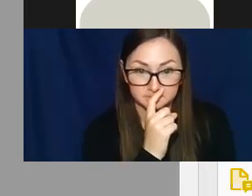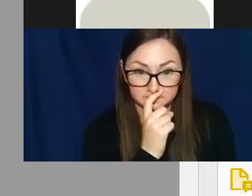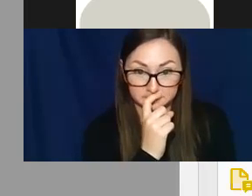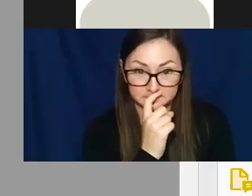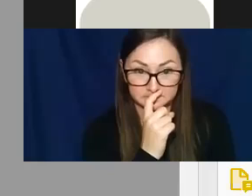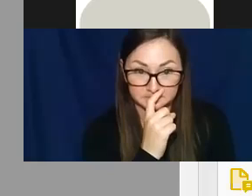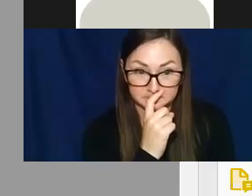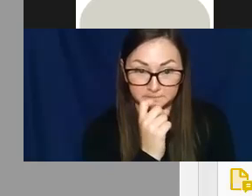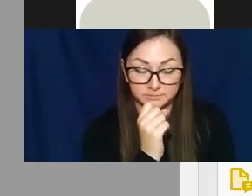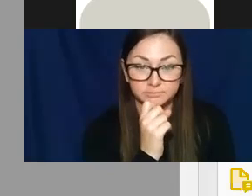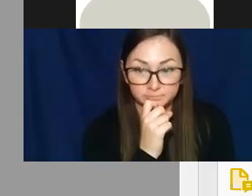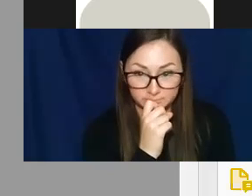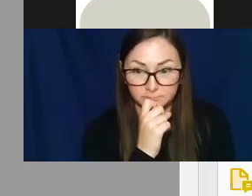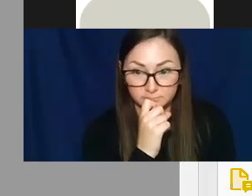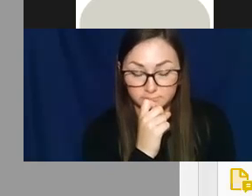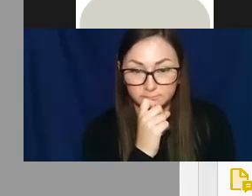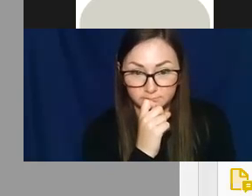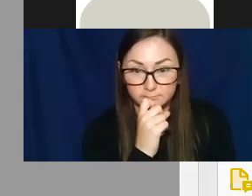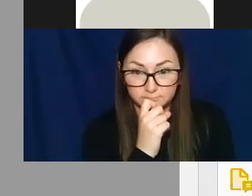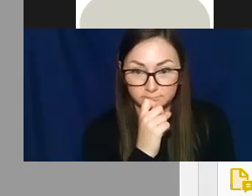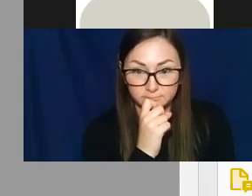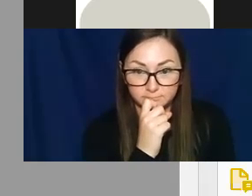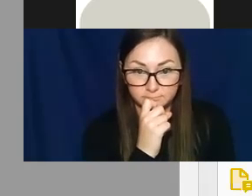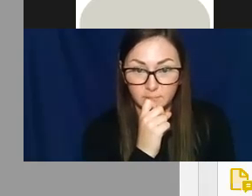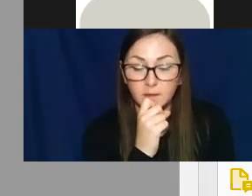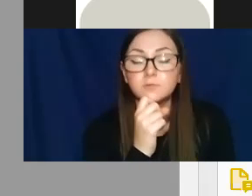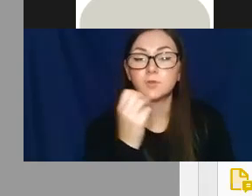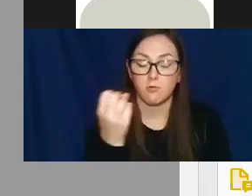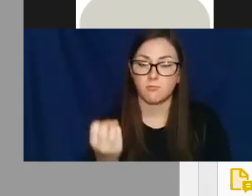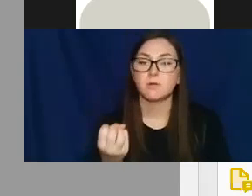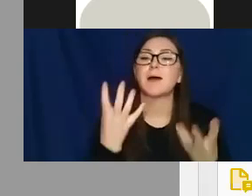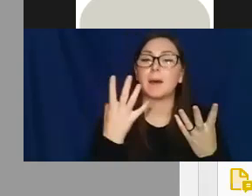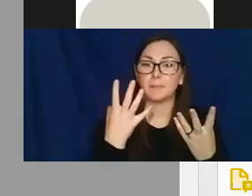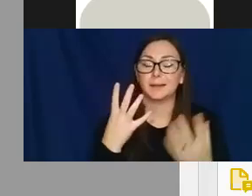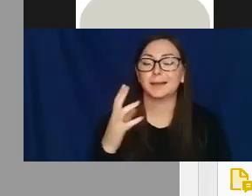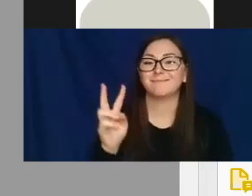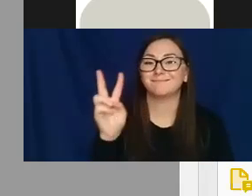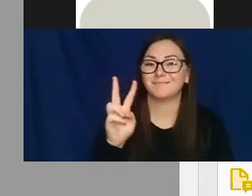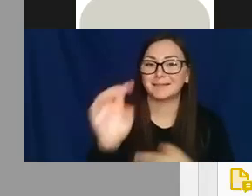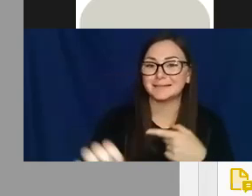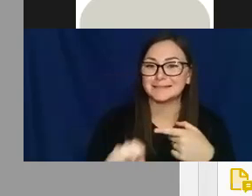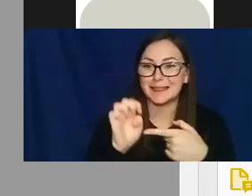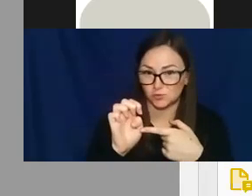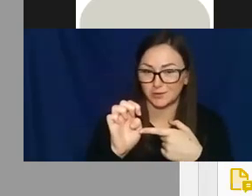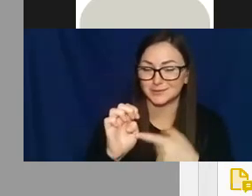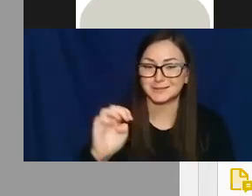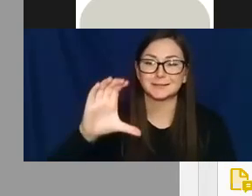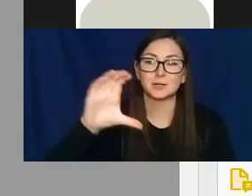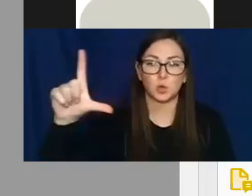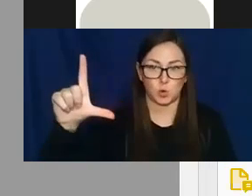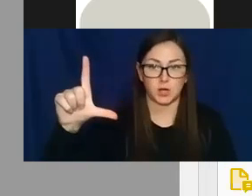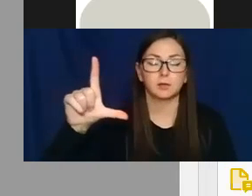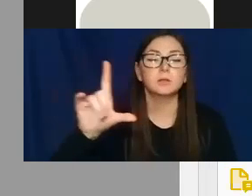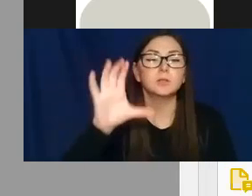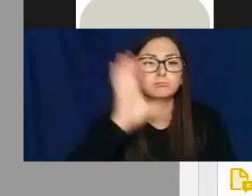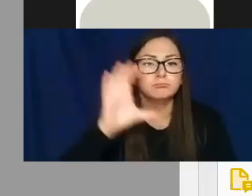that. The question was, how many valence electrons does chlorine have? So we're going to find chlorine.